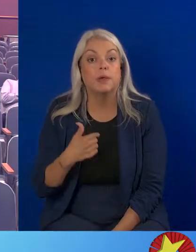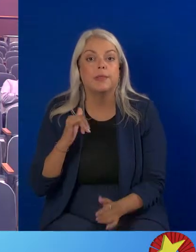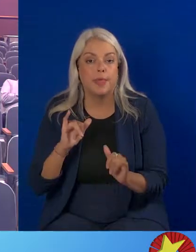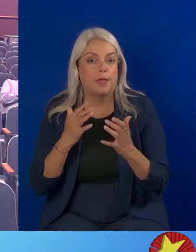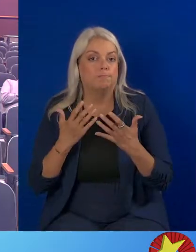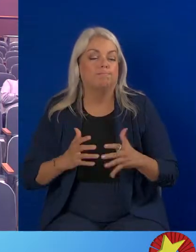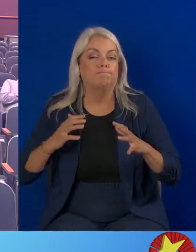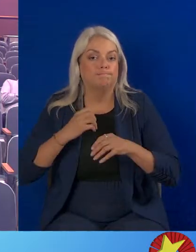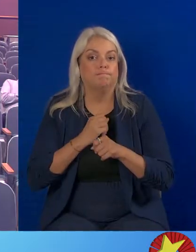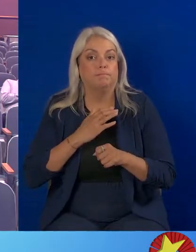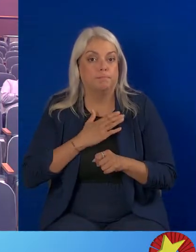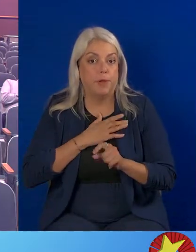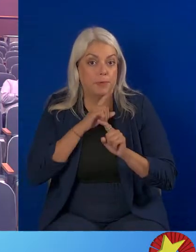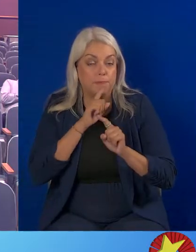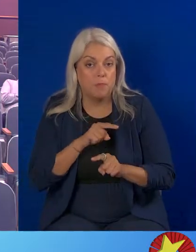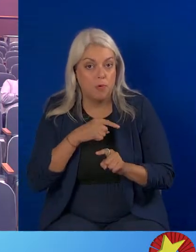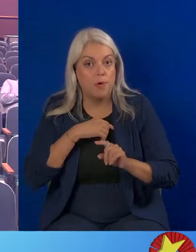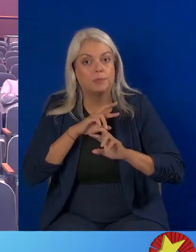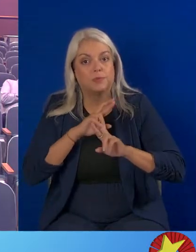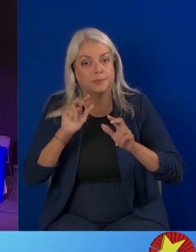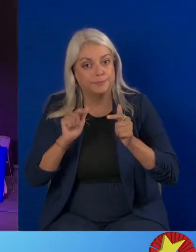questions.